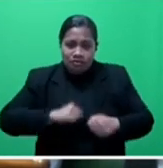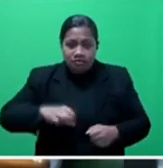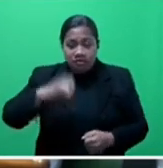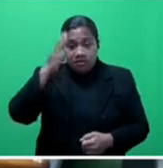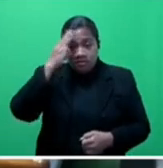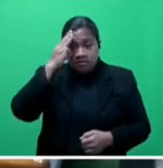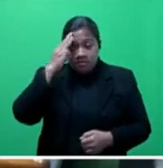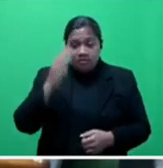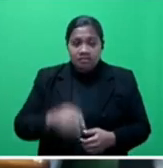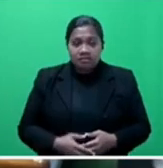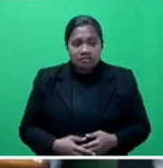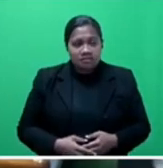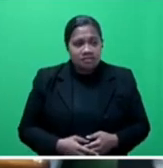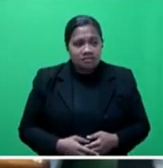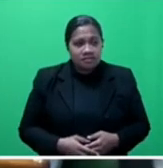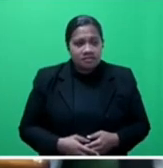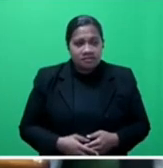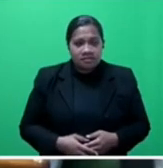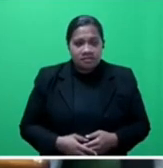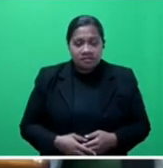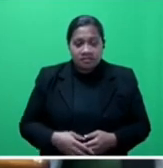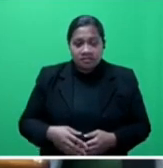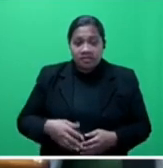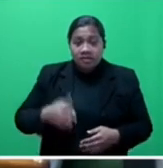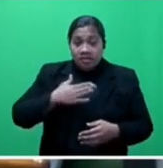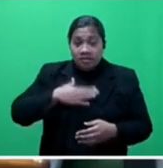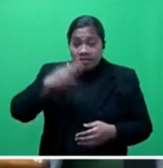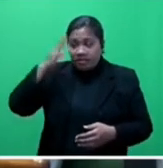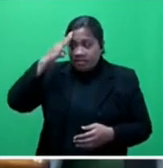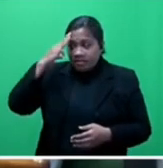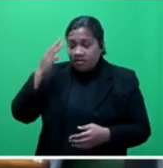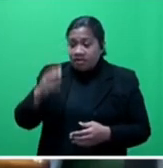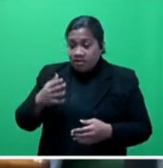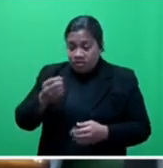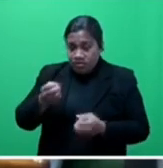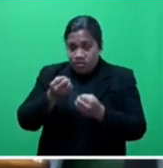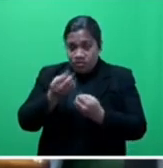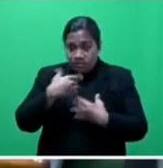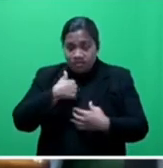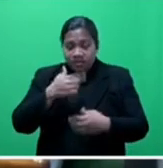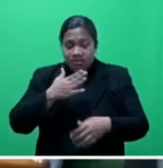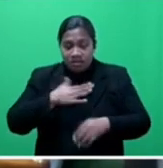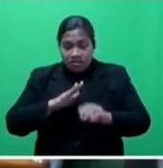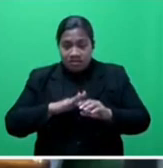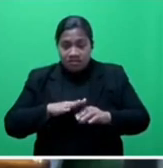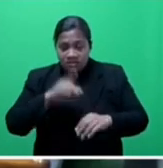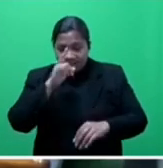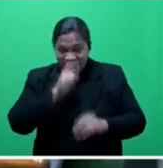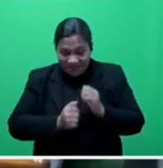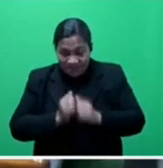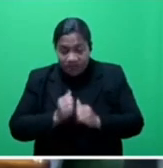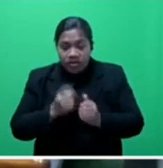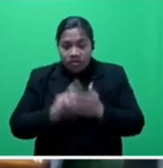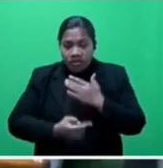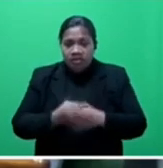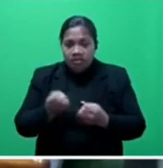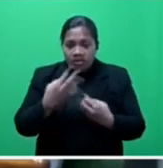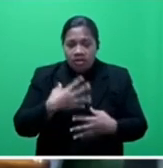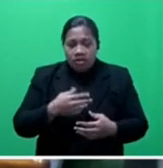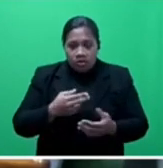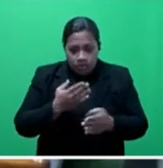3 only, but she taught me and my siblings to value hard work and honesty. When she died, she